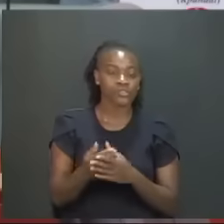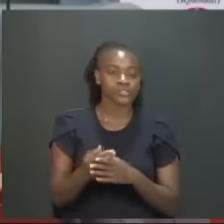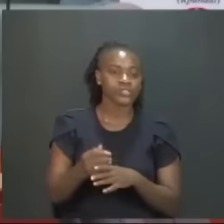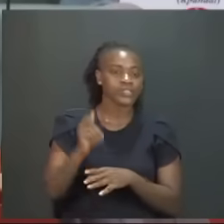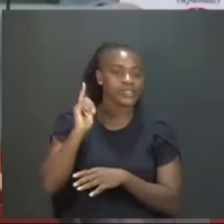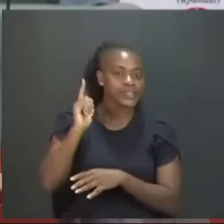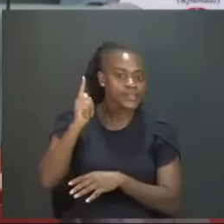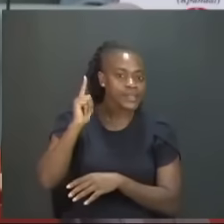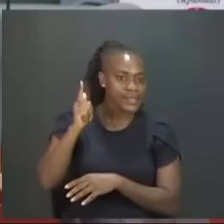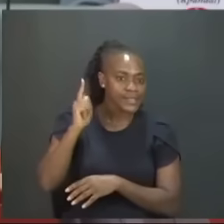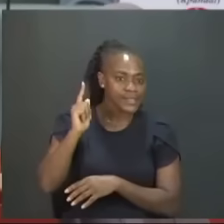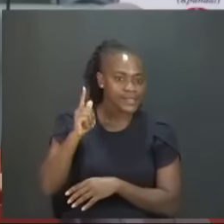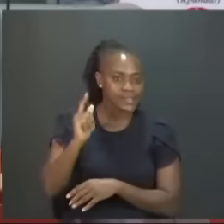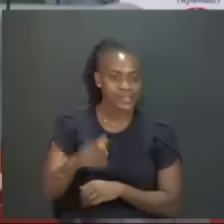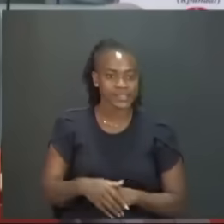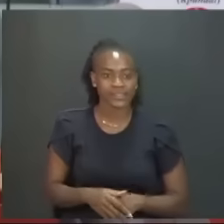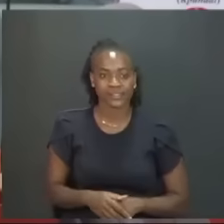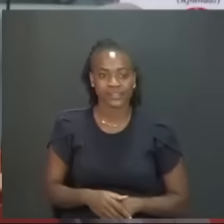are